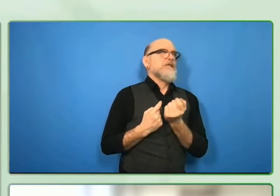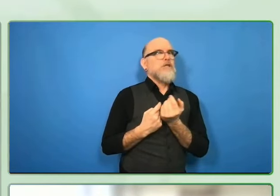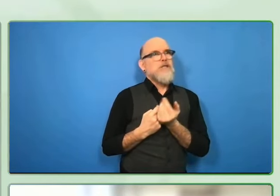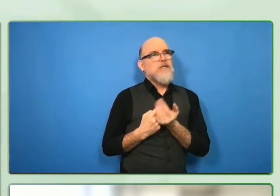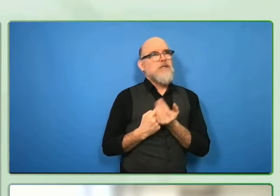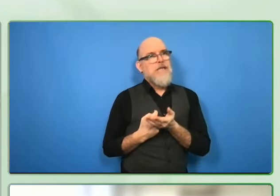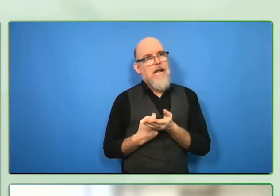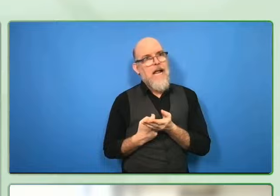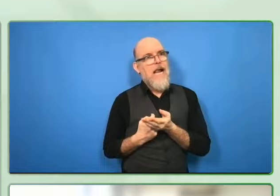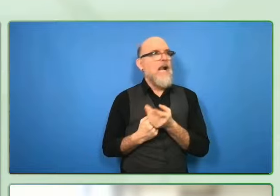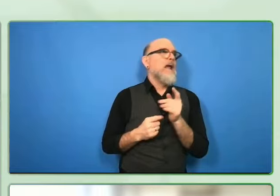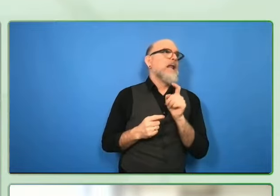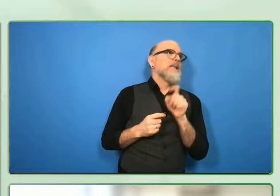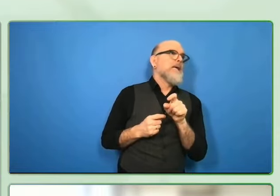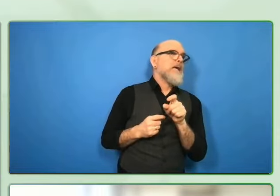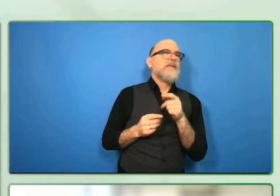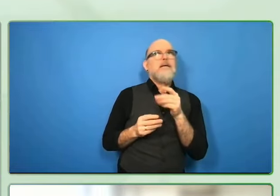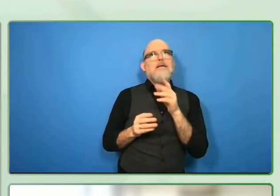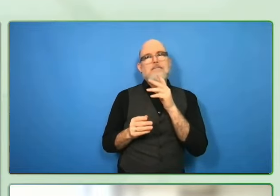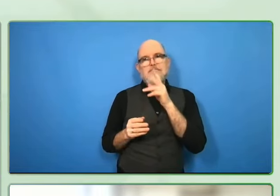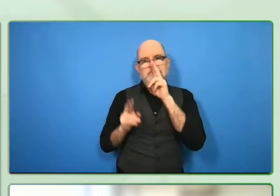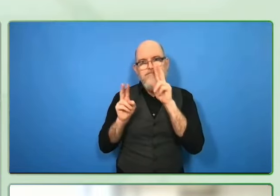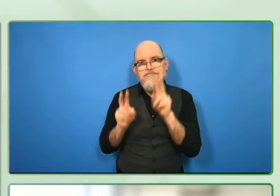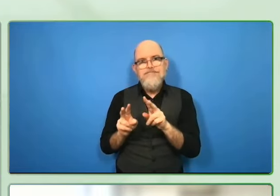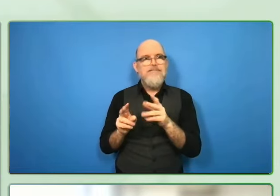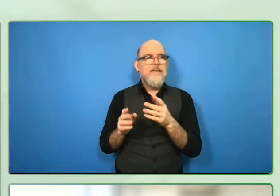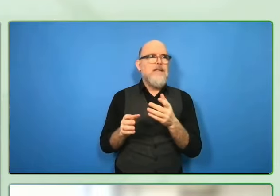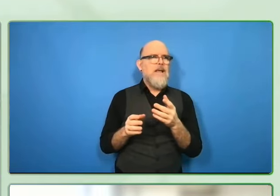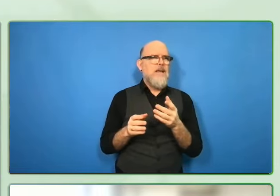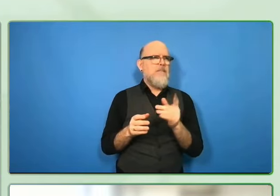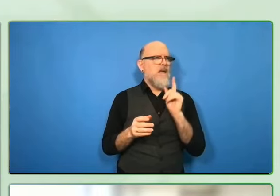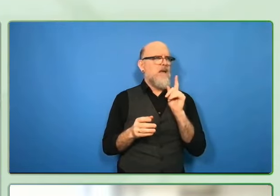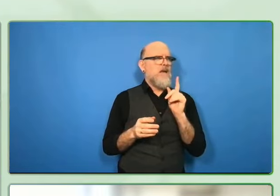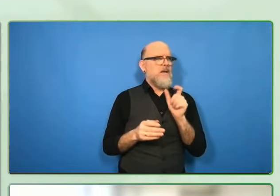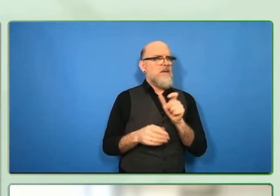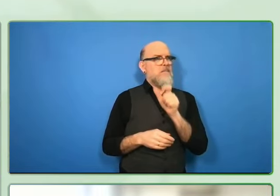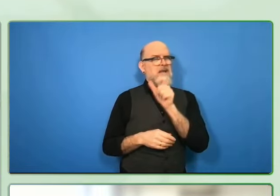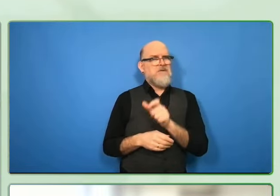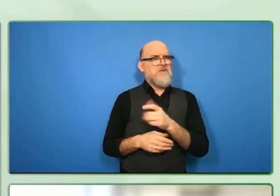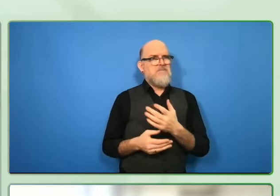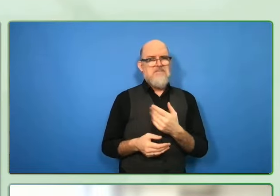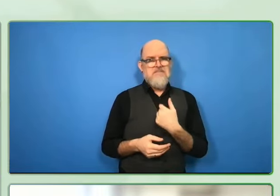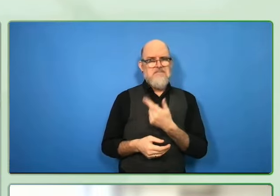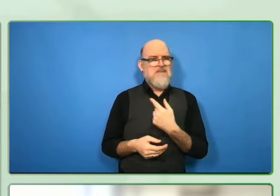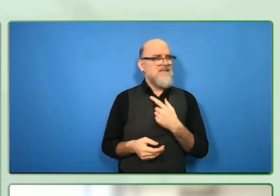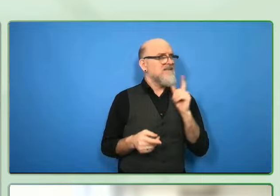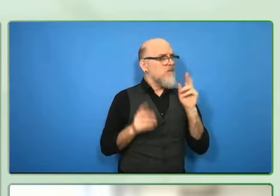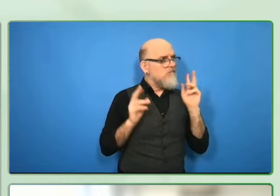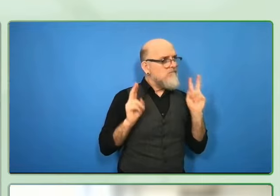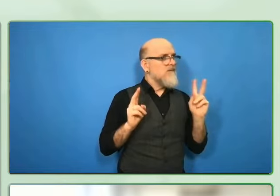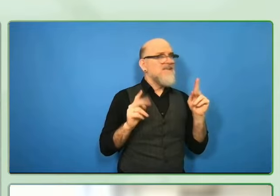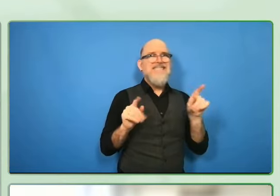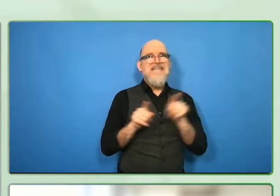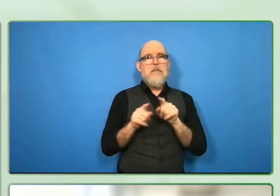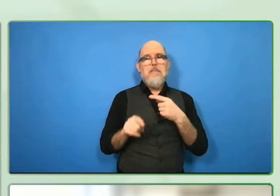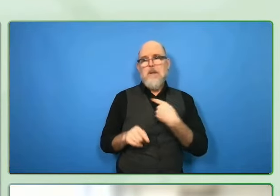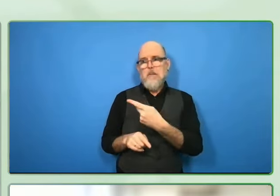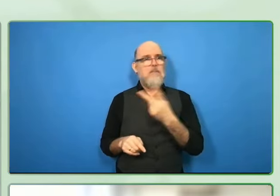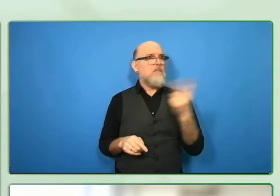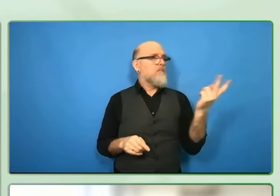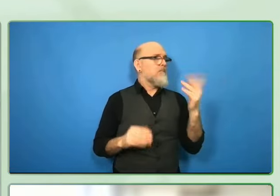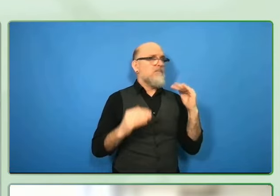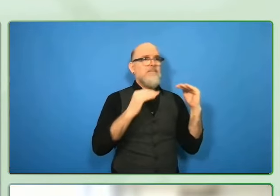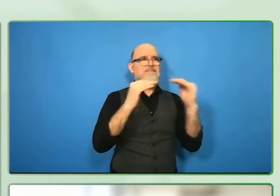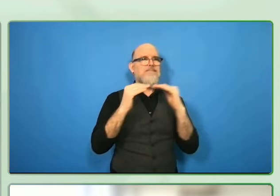job on an equal basis with everyone else. But the other thing is there's some sort of an assumption that we're talking about the problem being the person's medical